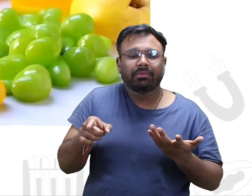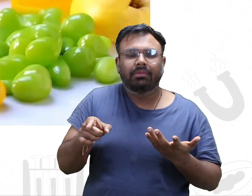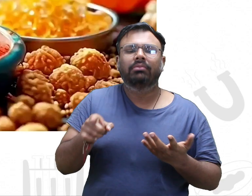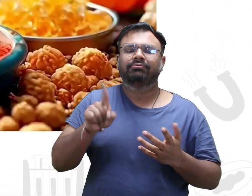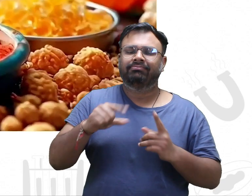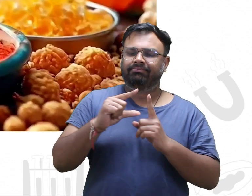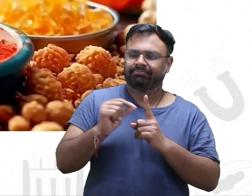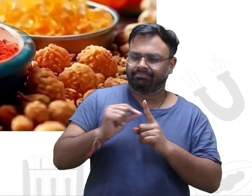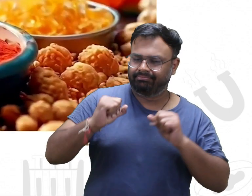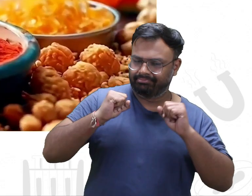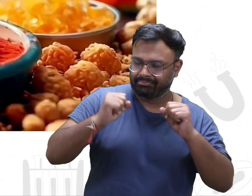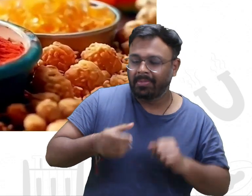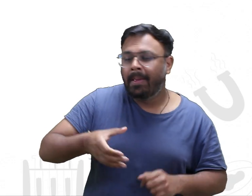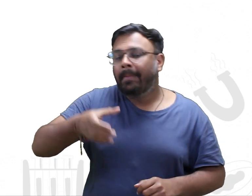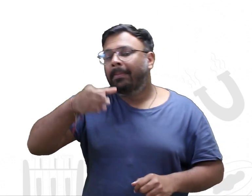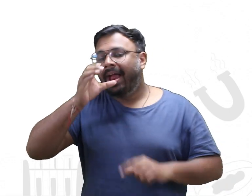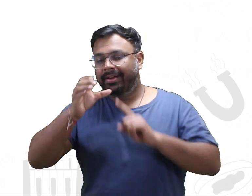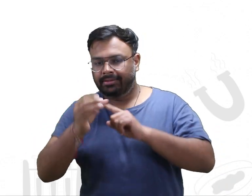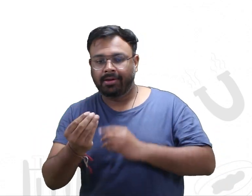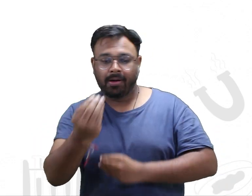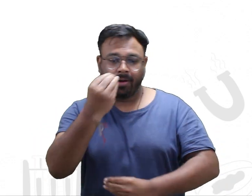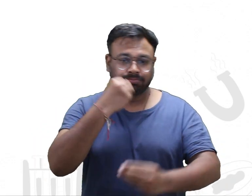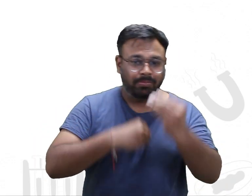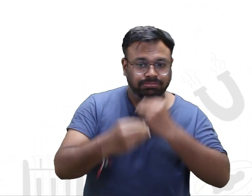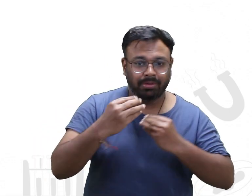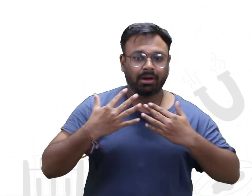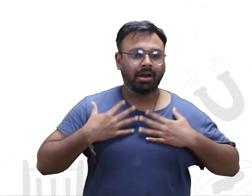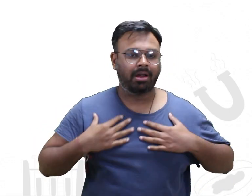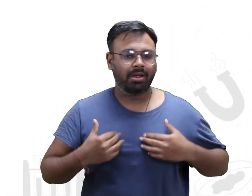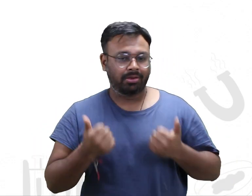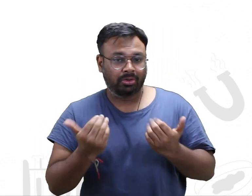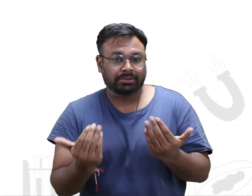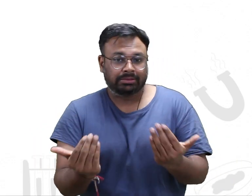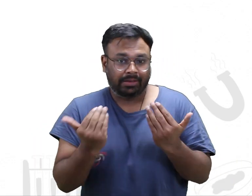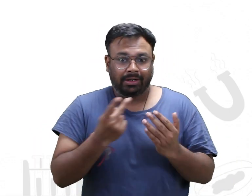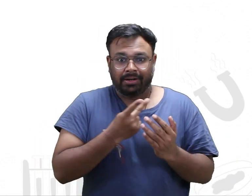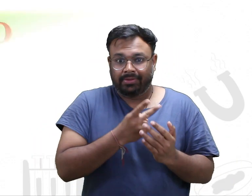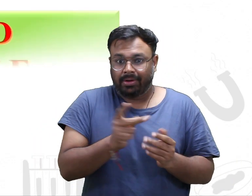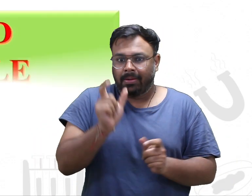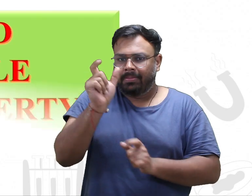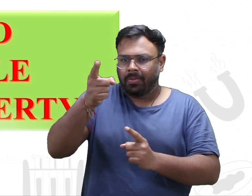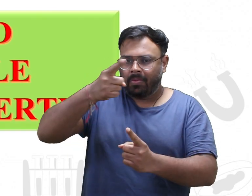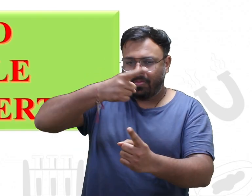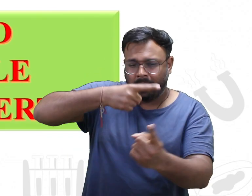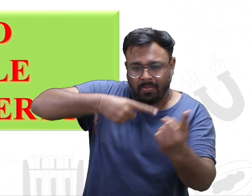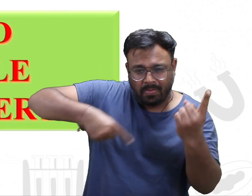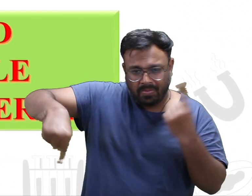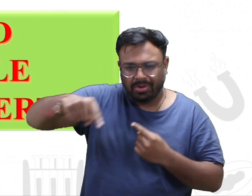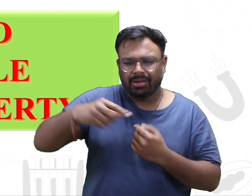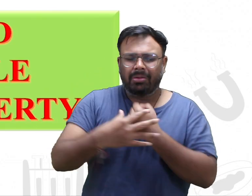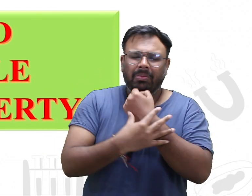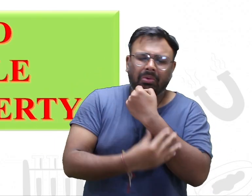very important to do exercise, drink water, and eat healthy, save food, save